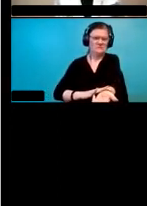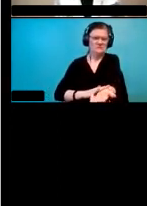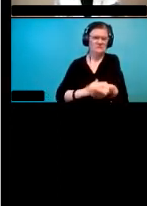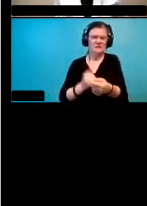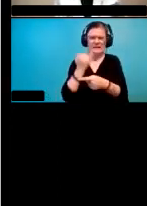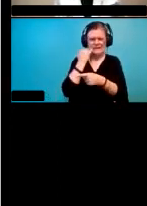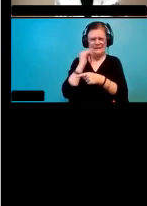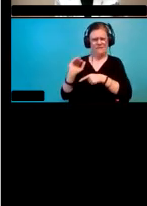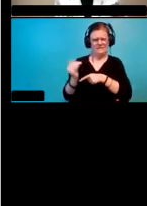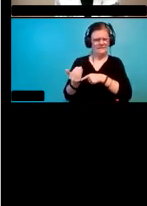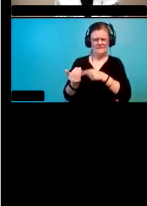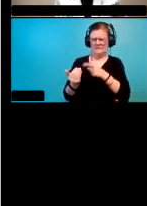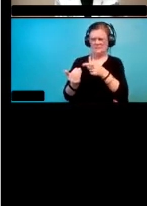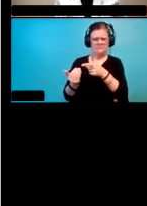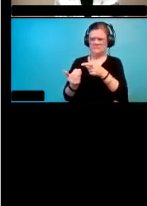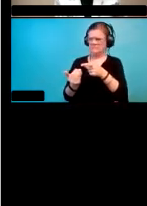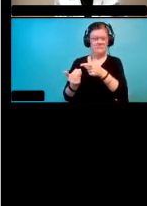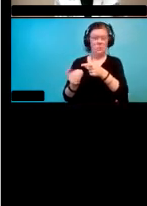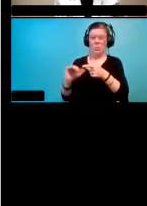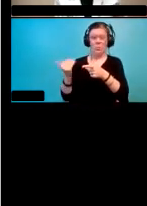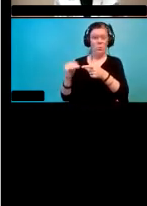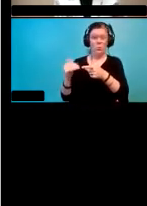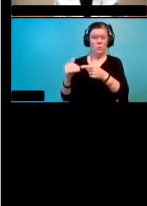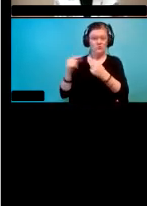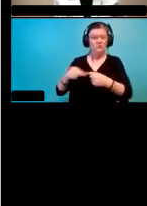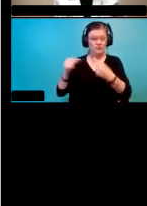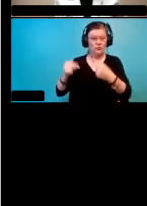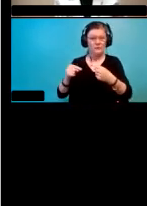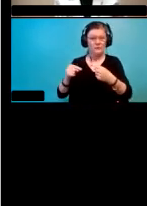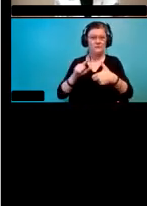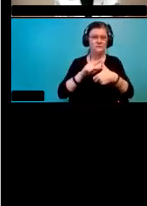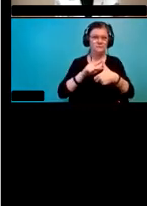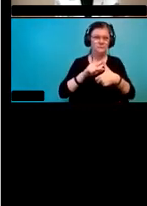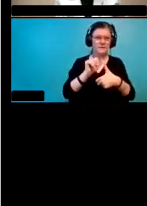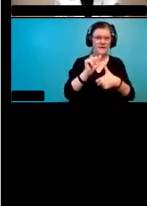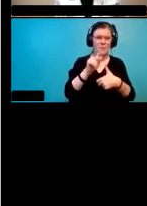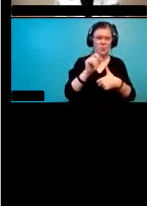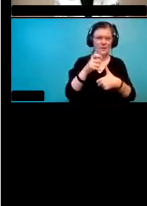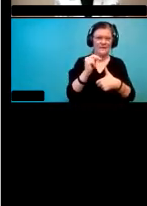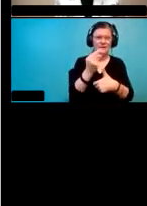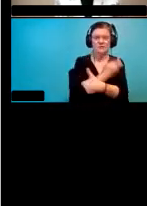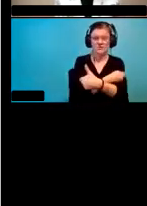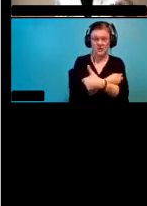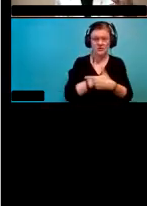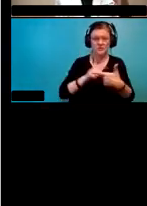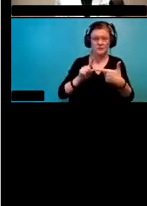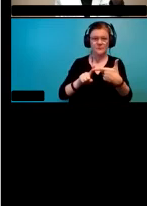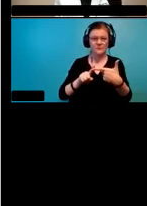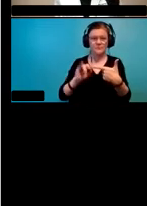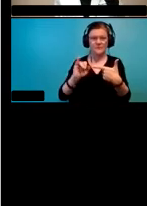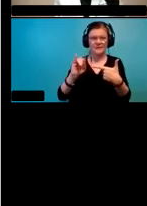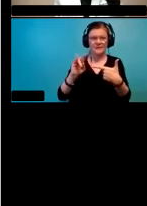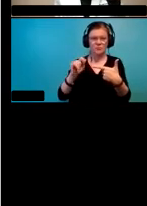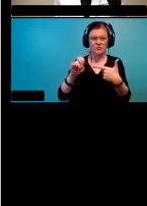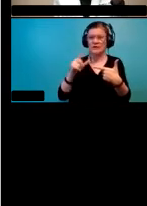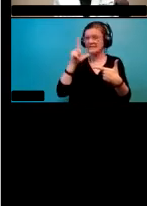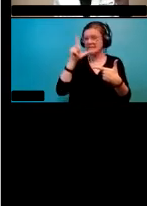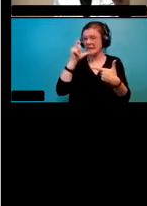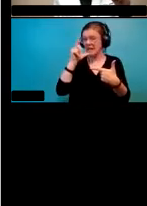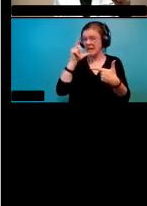to get out of those jams. You can use Apokyn, which is an injection, Imbruzia, which is an